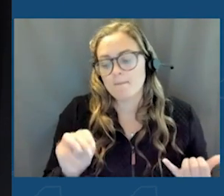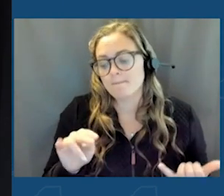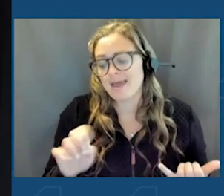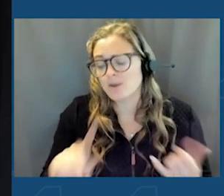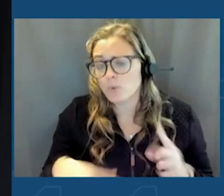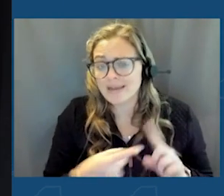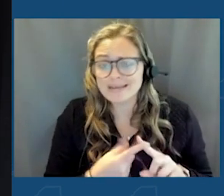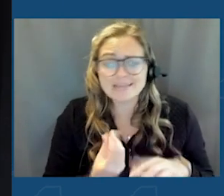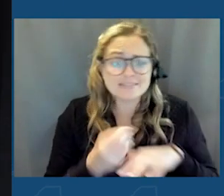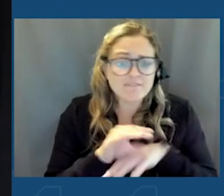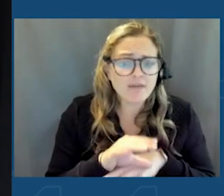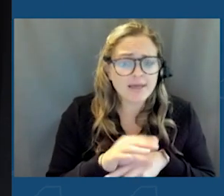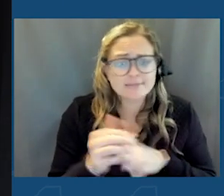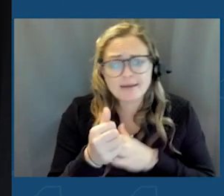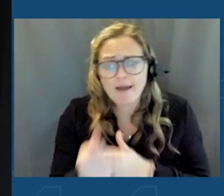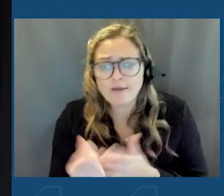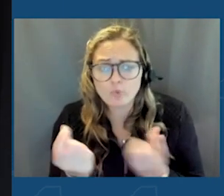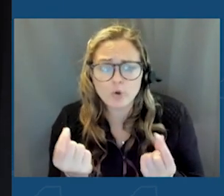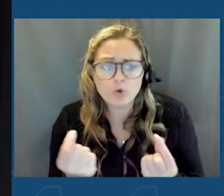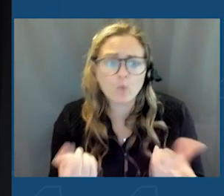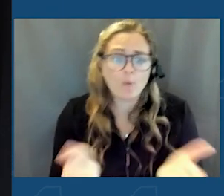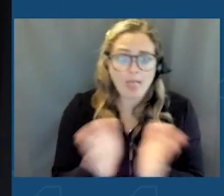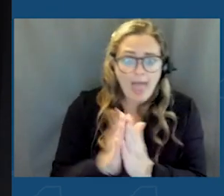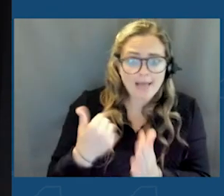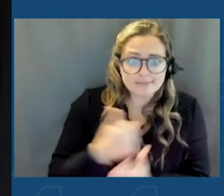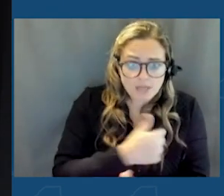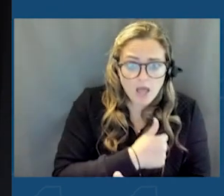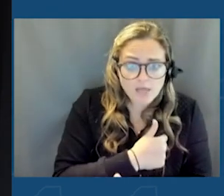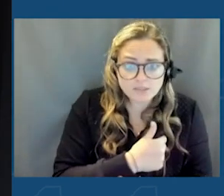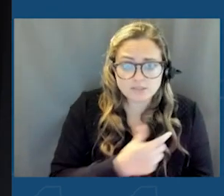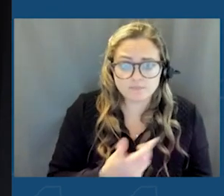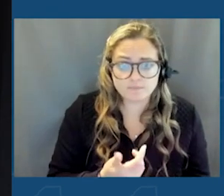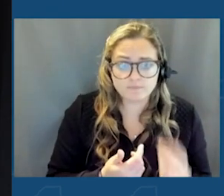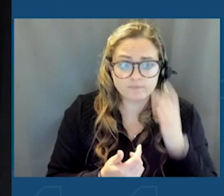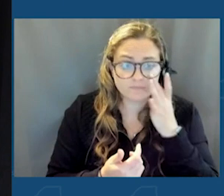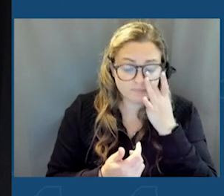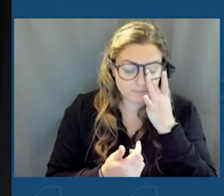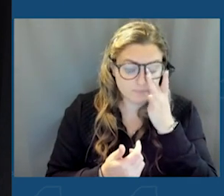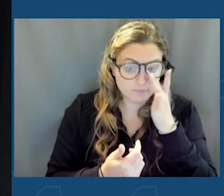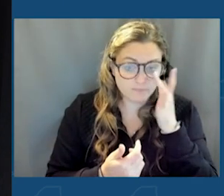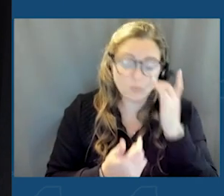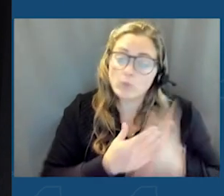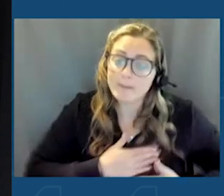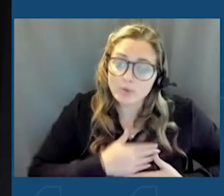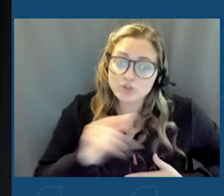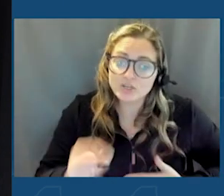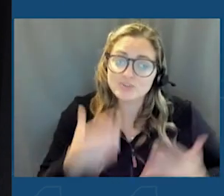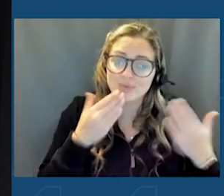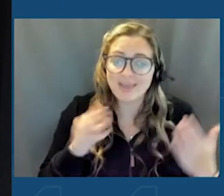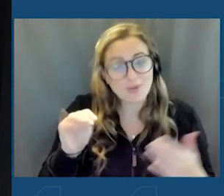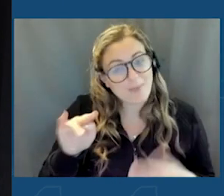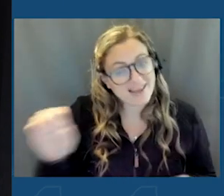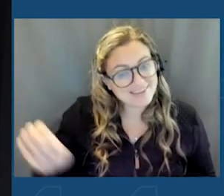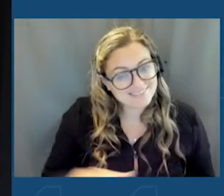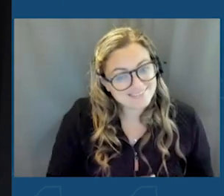advice and guidance, he'll come to us and ask, for that, and we appreciate that. Thank you, Maddie.